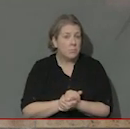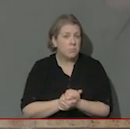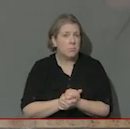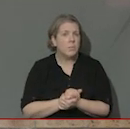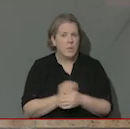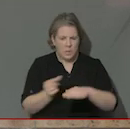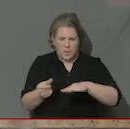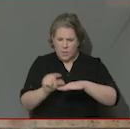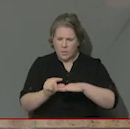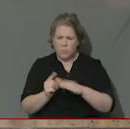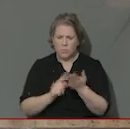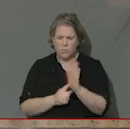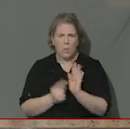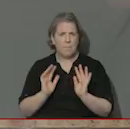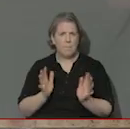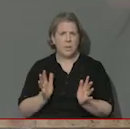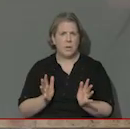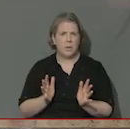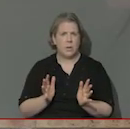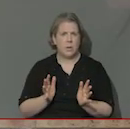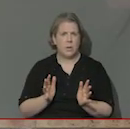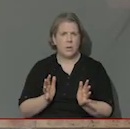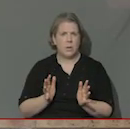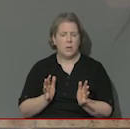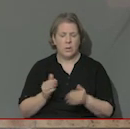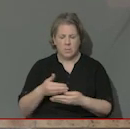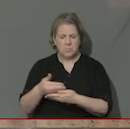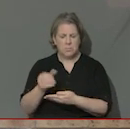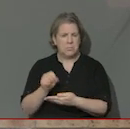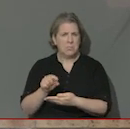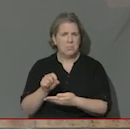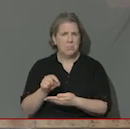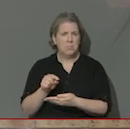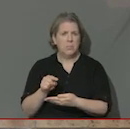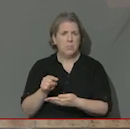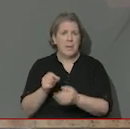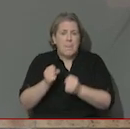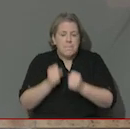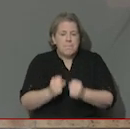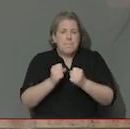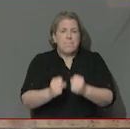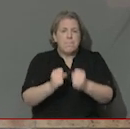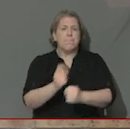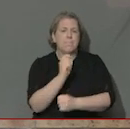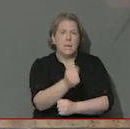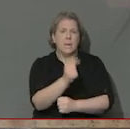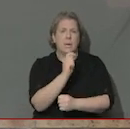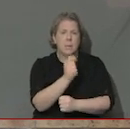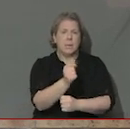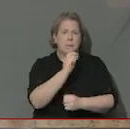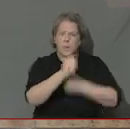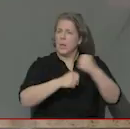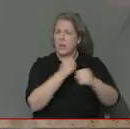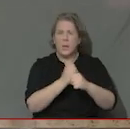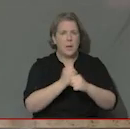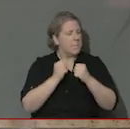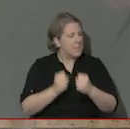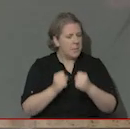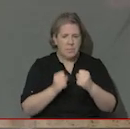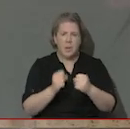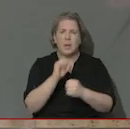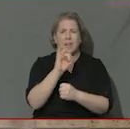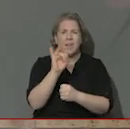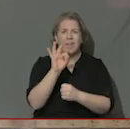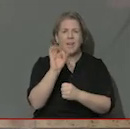interest. And remember, this was a fixed payment for every year. We have this fixed payment.